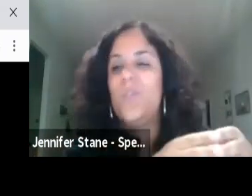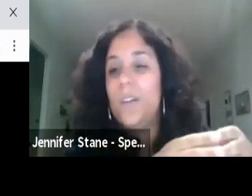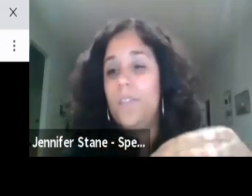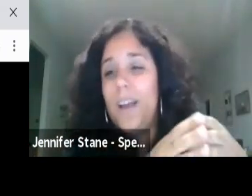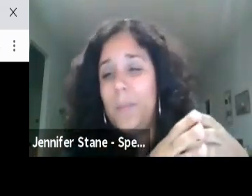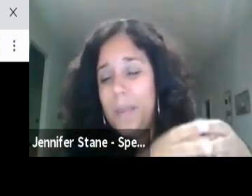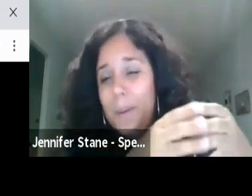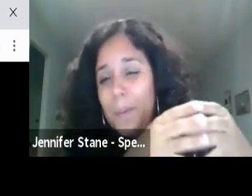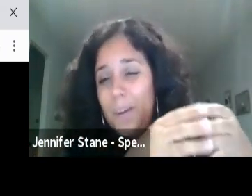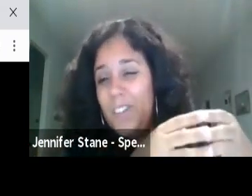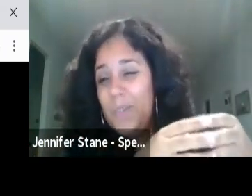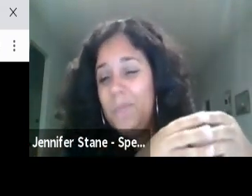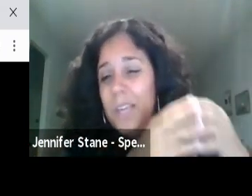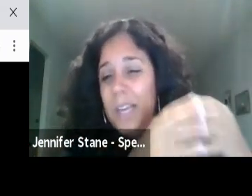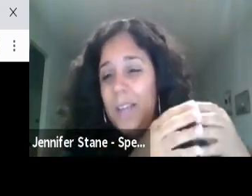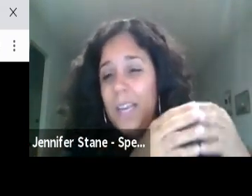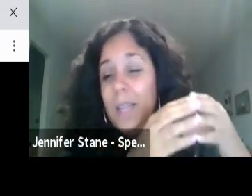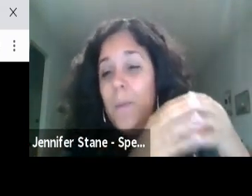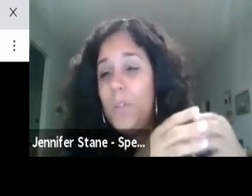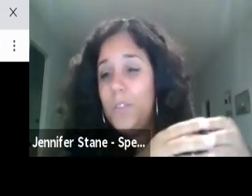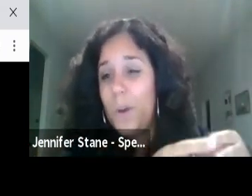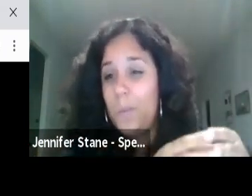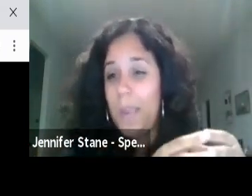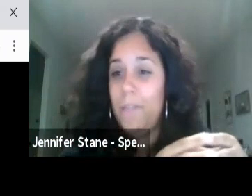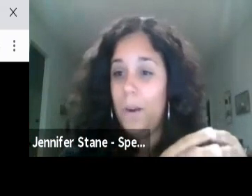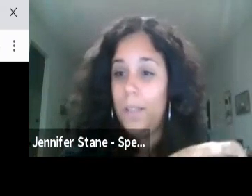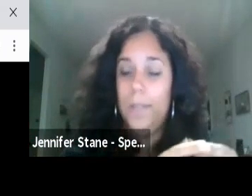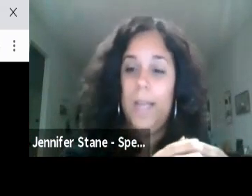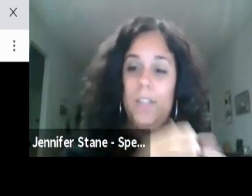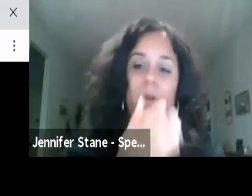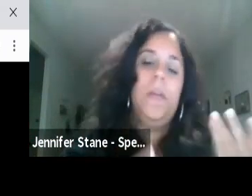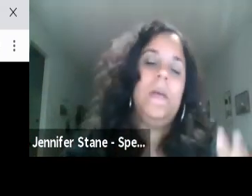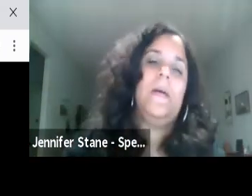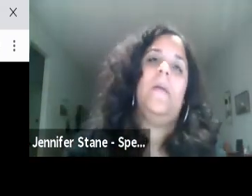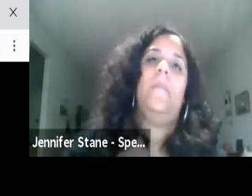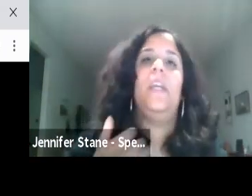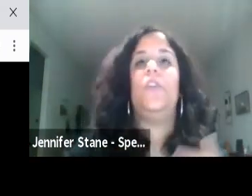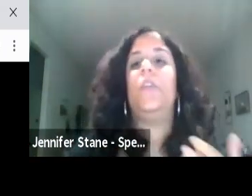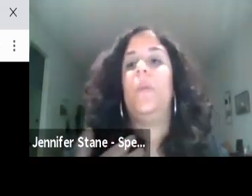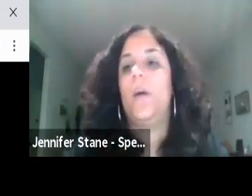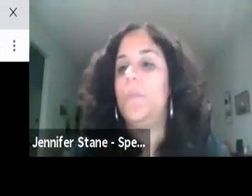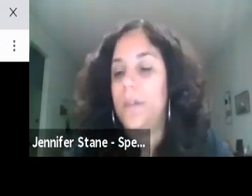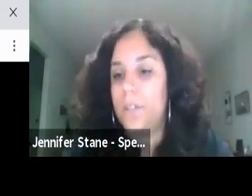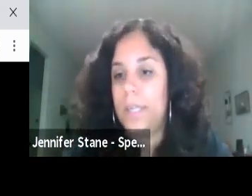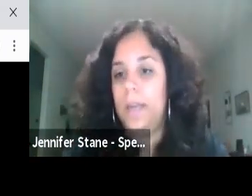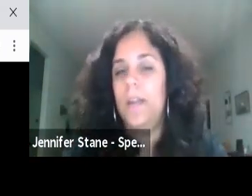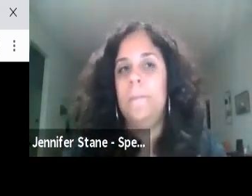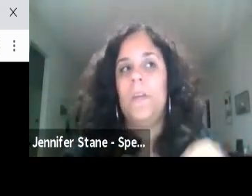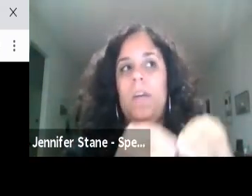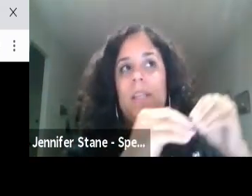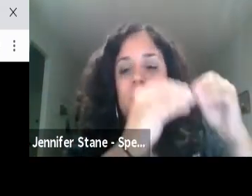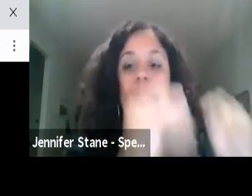how to get sort of, I'm a big proponent also of getting the most for what you pay for, right? So making sure that we help you